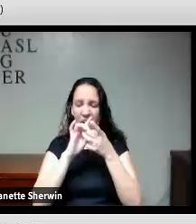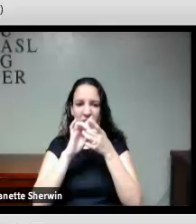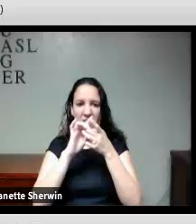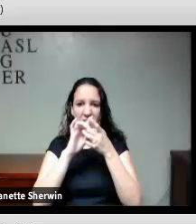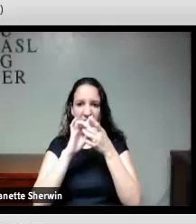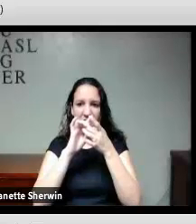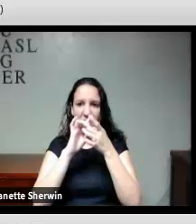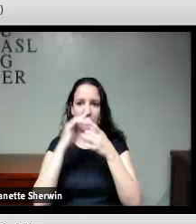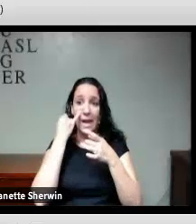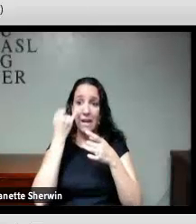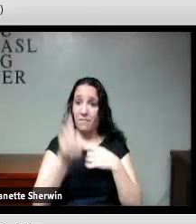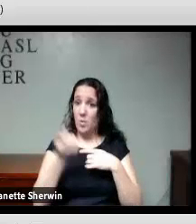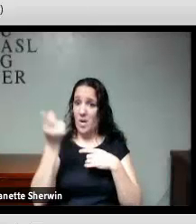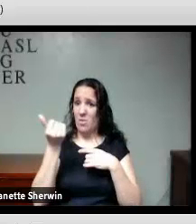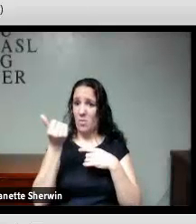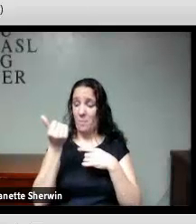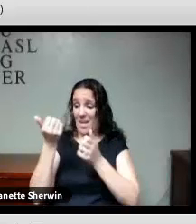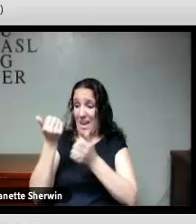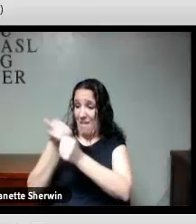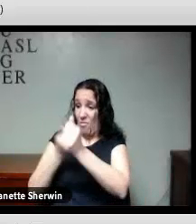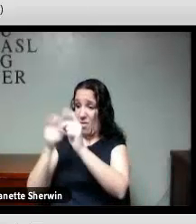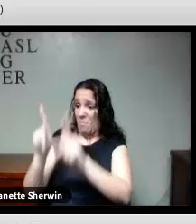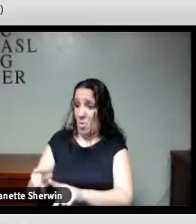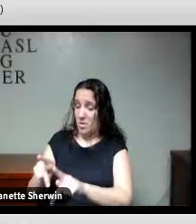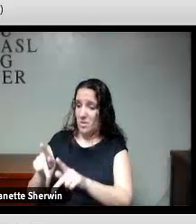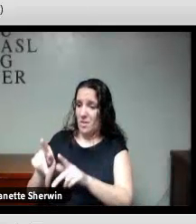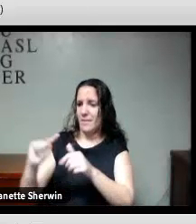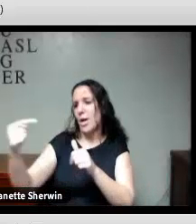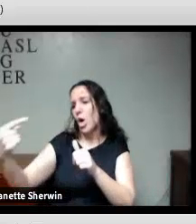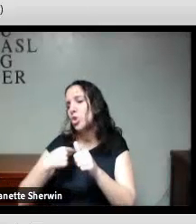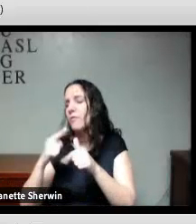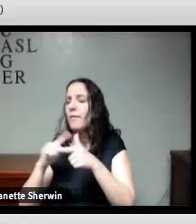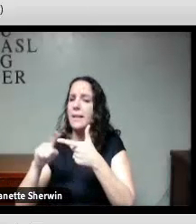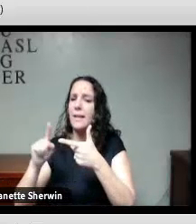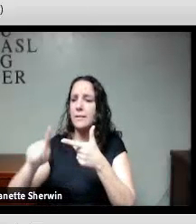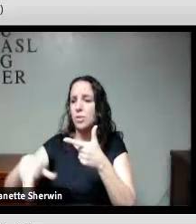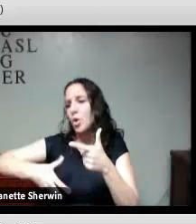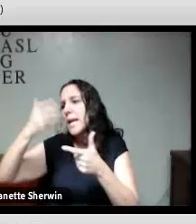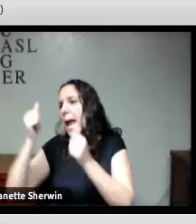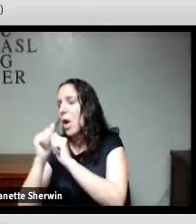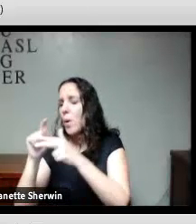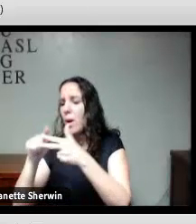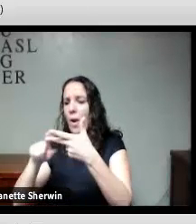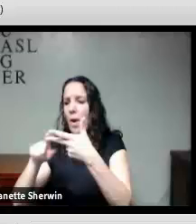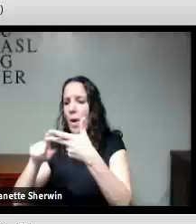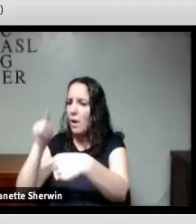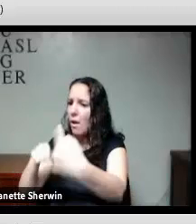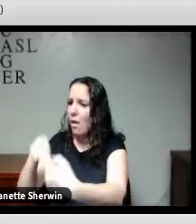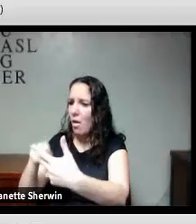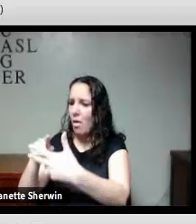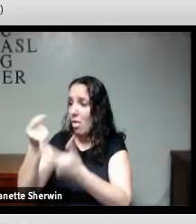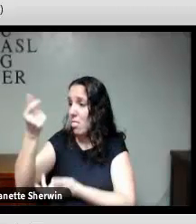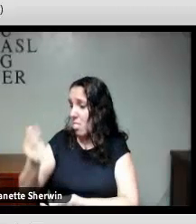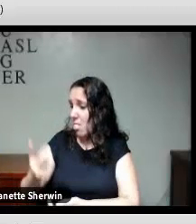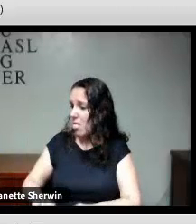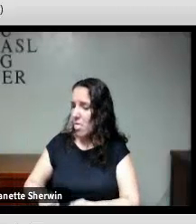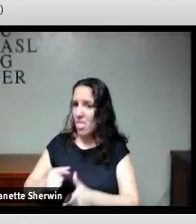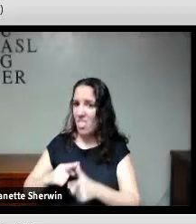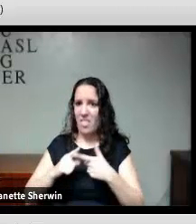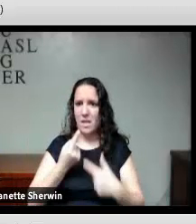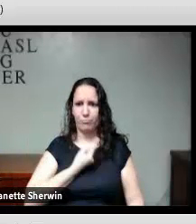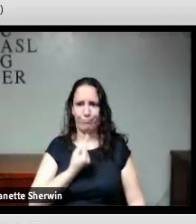got angry with you, or was kind of mean to you, or hurt your feelings, or whatever it might be, some of us might not have anybody in our lives at all, because most